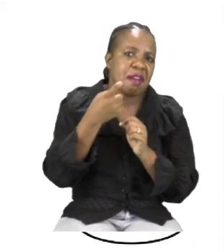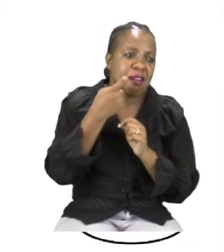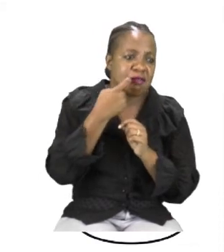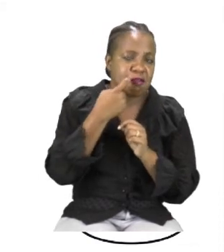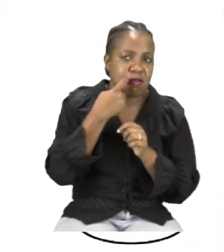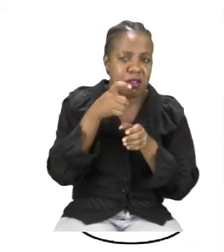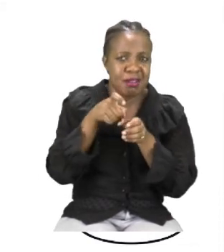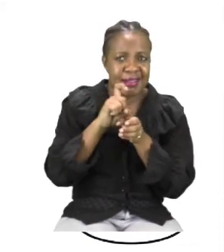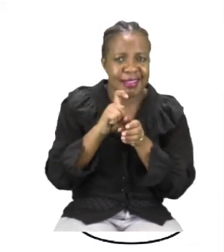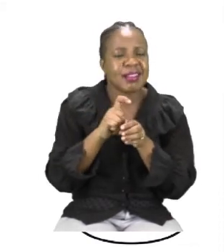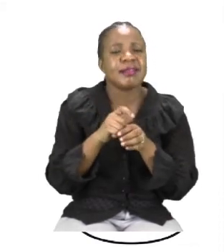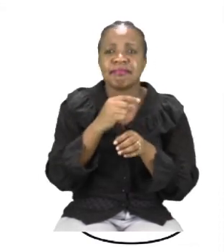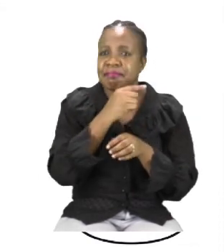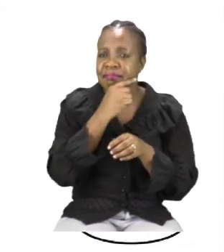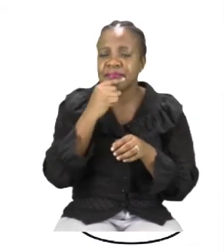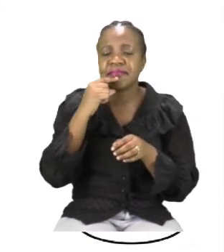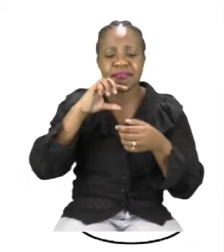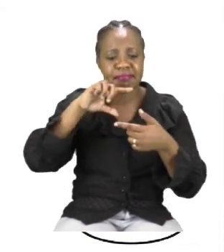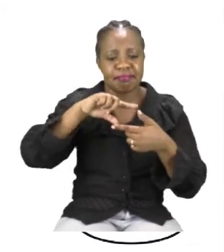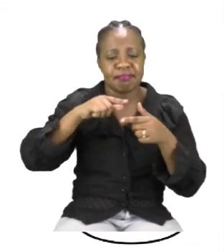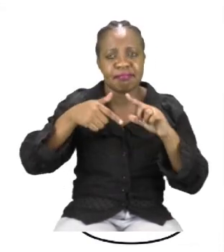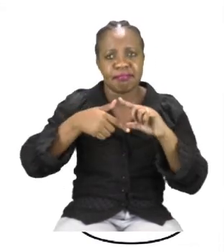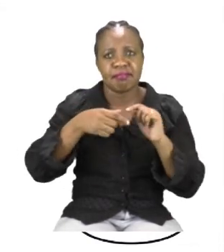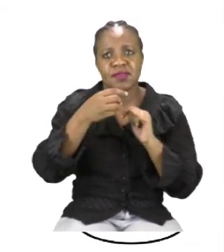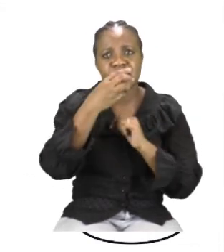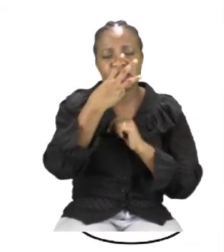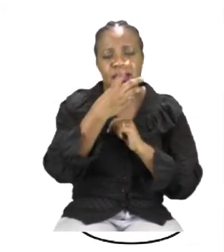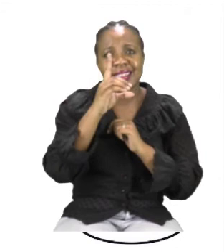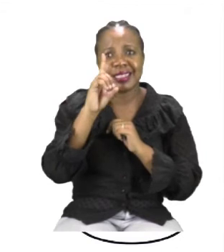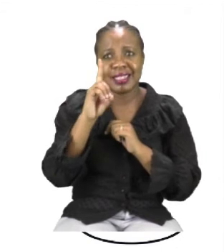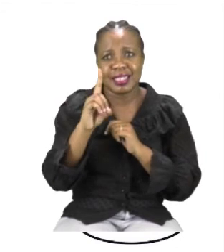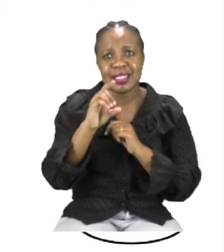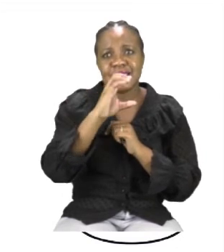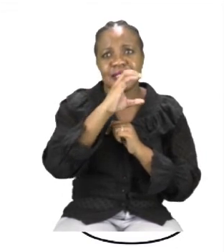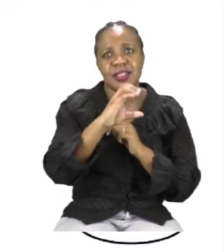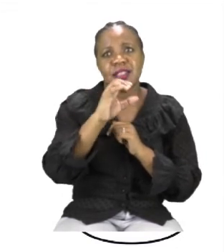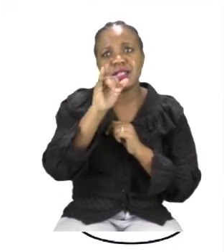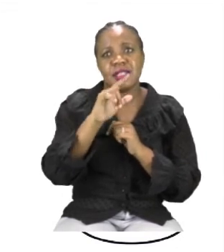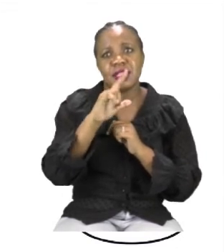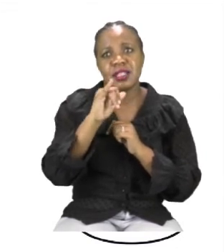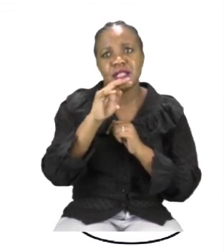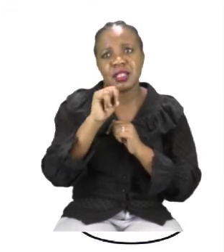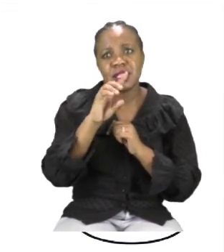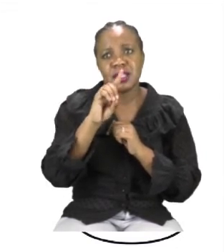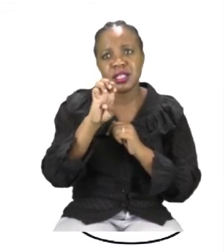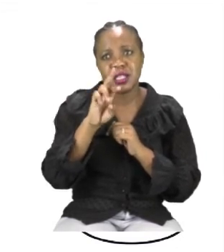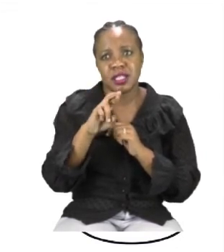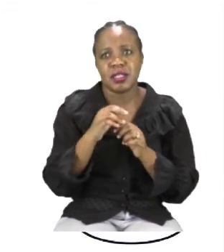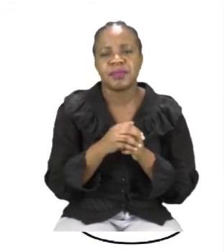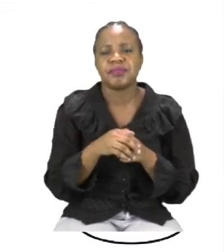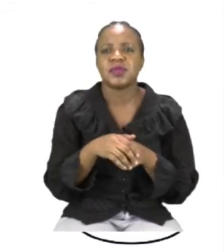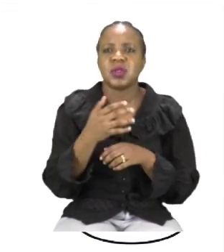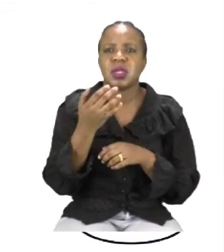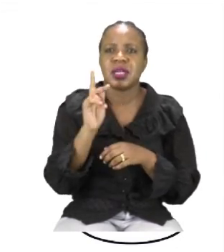a cylinder. There's also a battery, and last but not least, cool drink. Now the cylinder